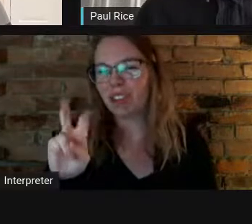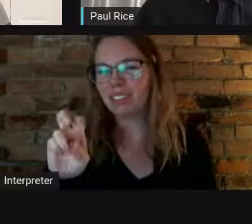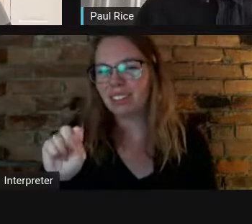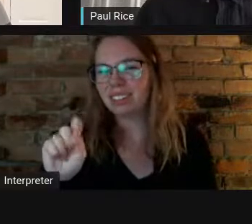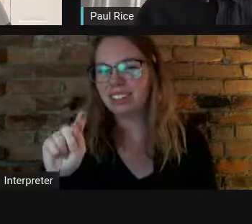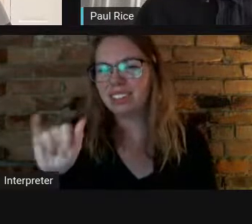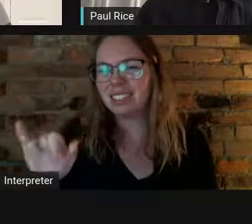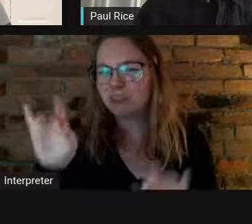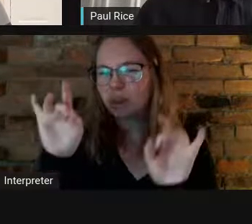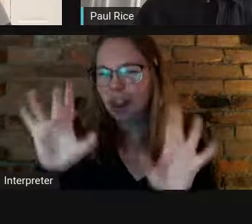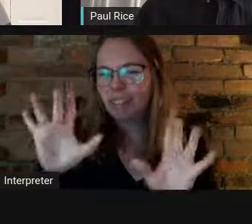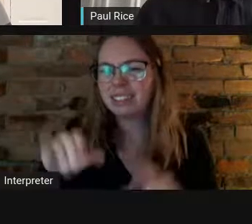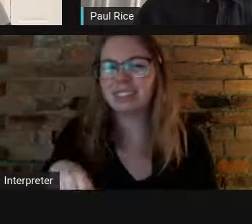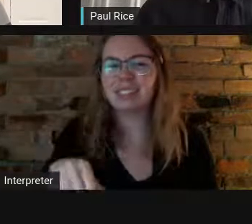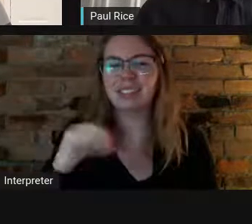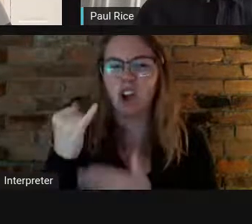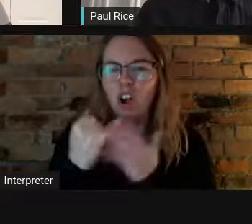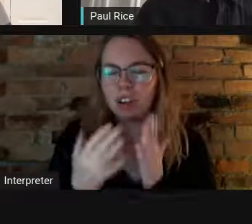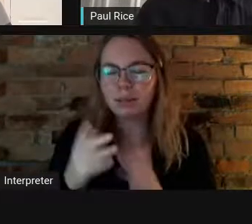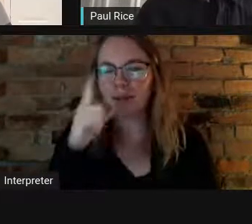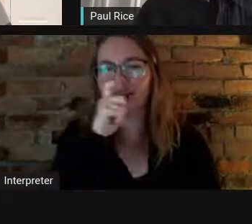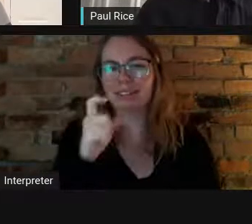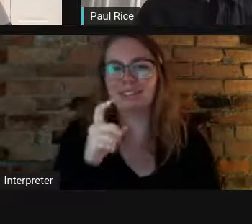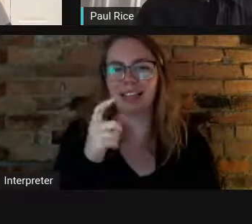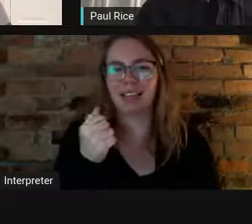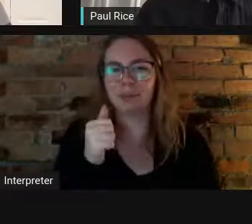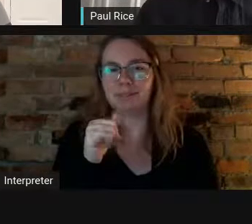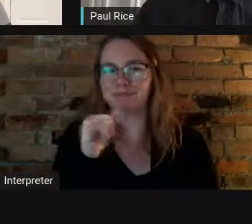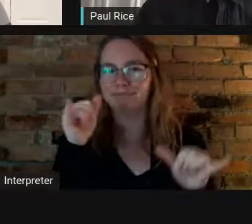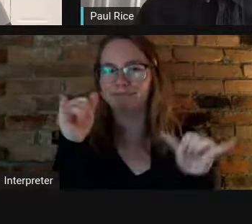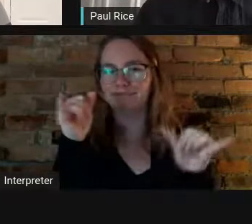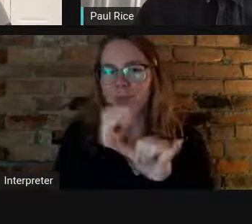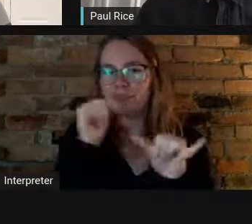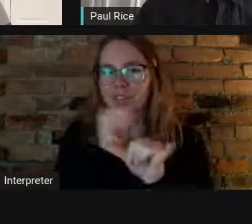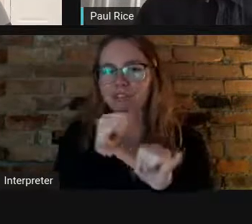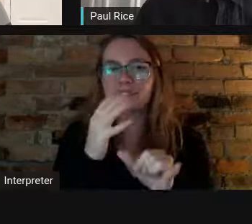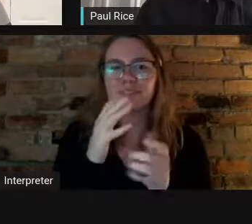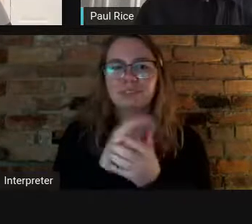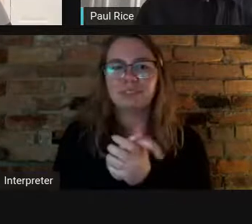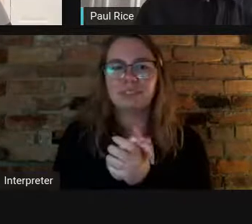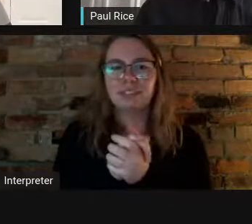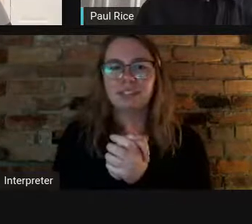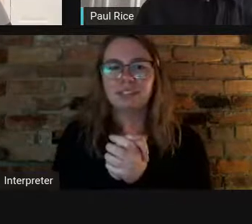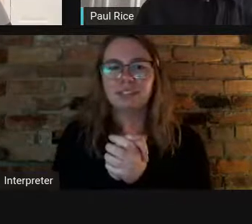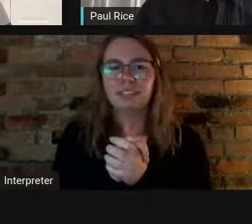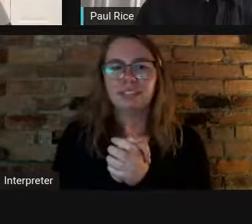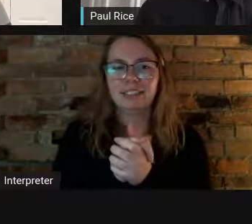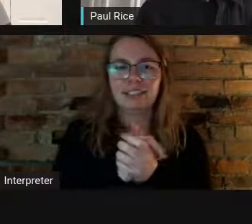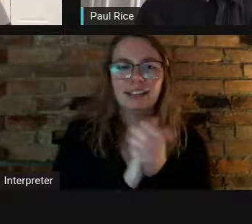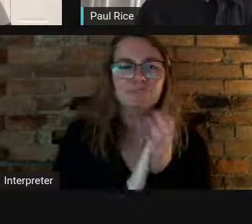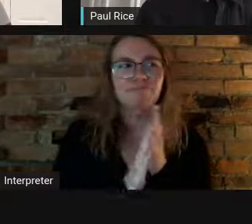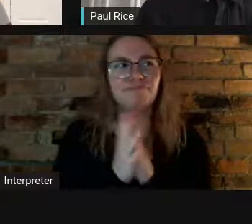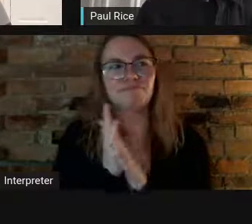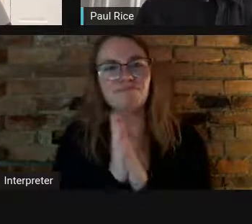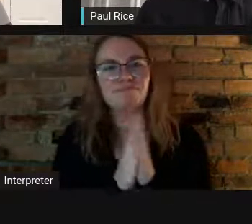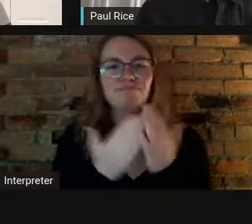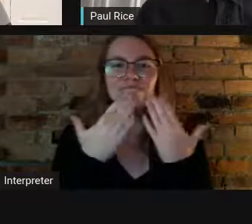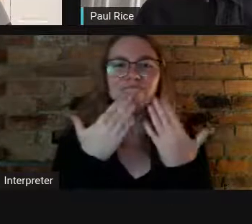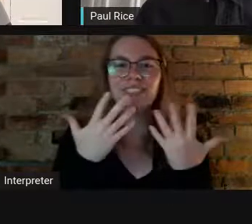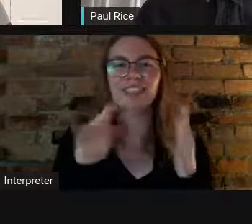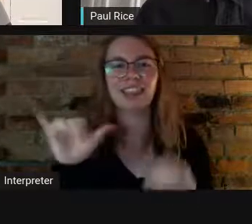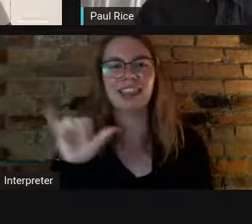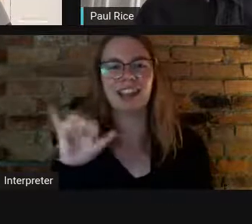because it is slightly outrageous that it does make for almost kind of like a good dinner sort of freak show